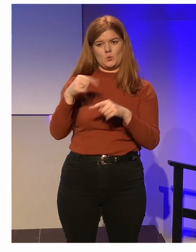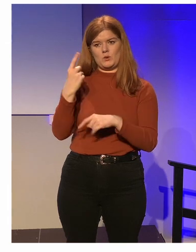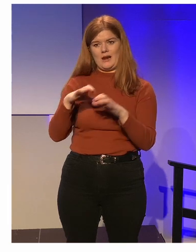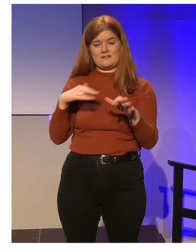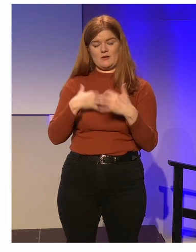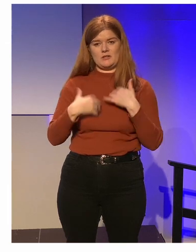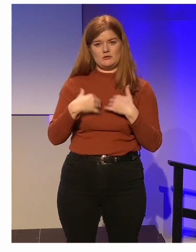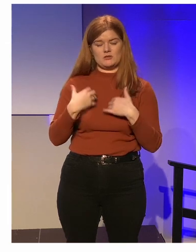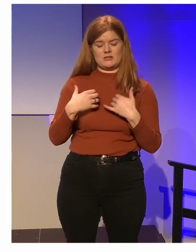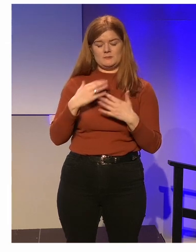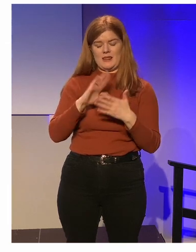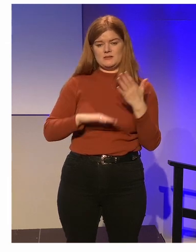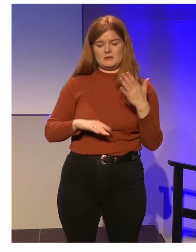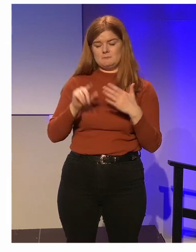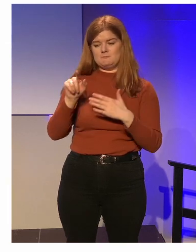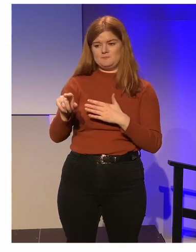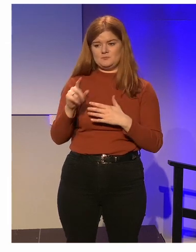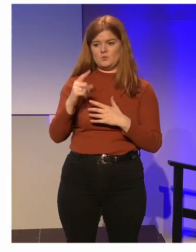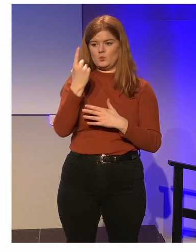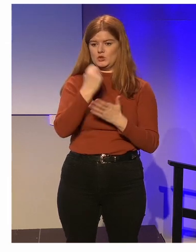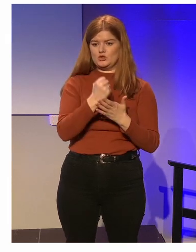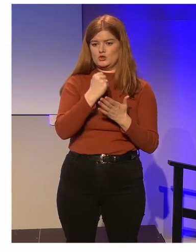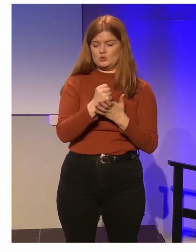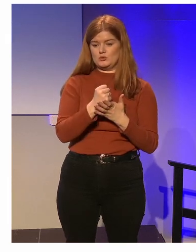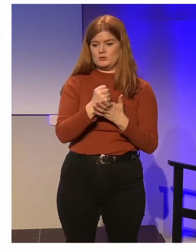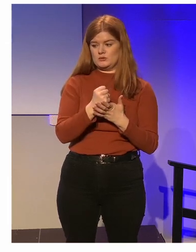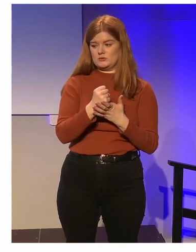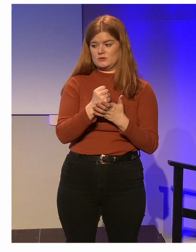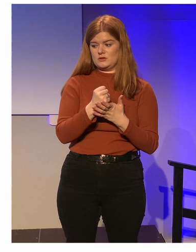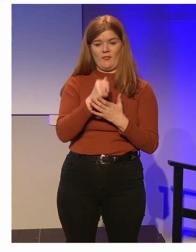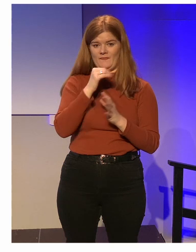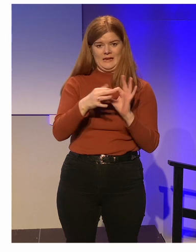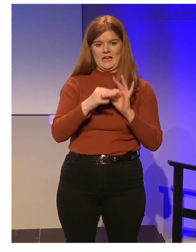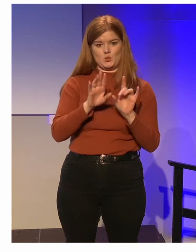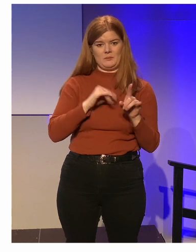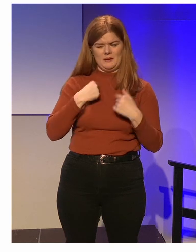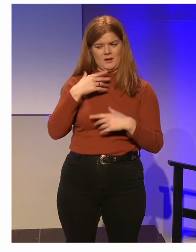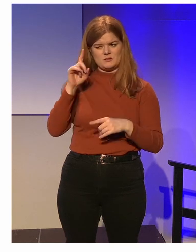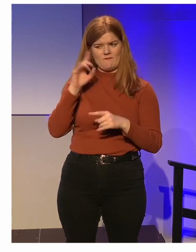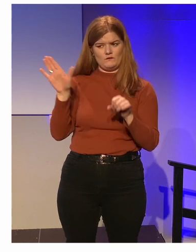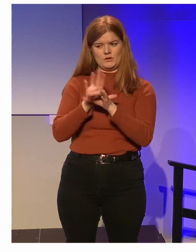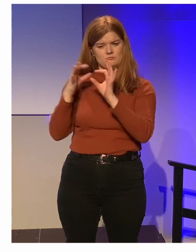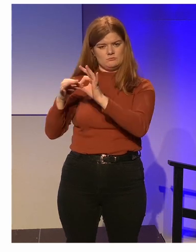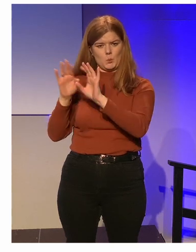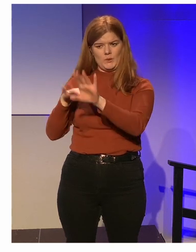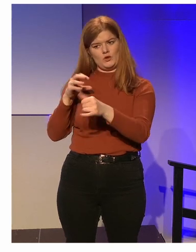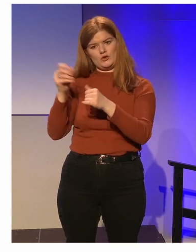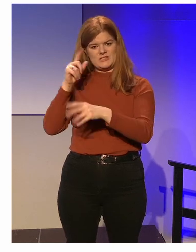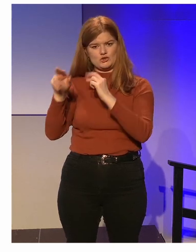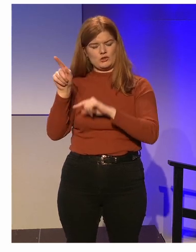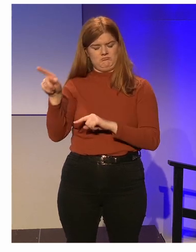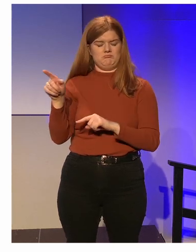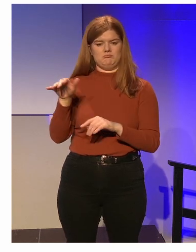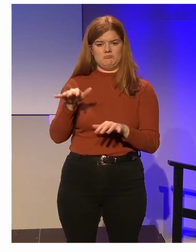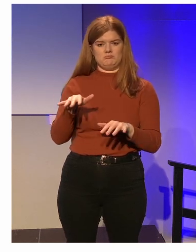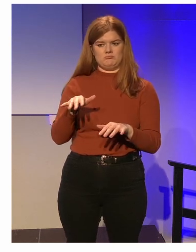really interesting lesson, where a student that doesn't really engage with me was really fully engaged with the other